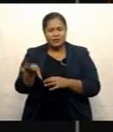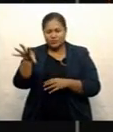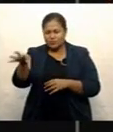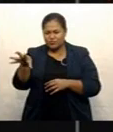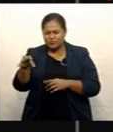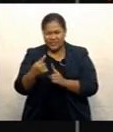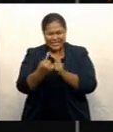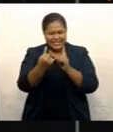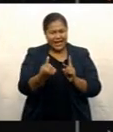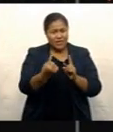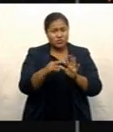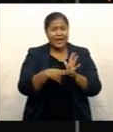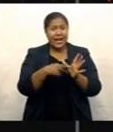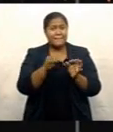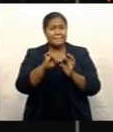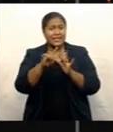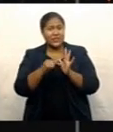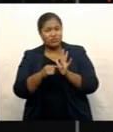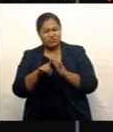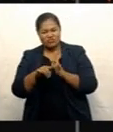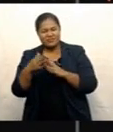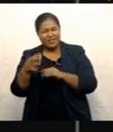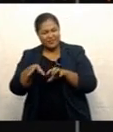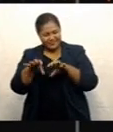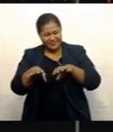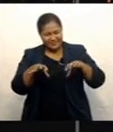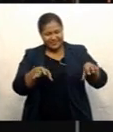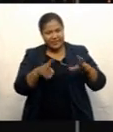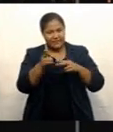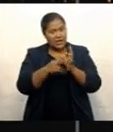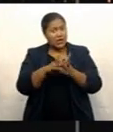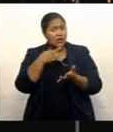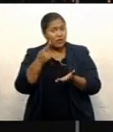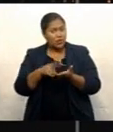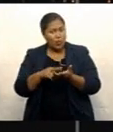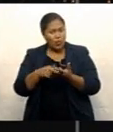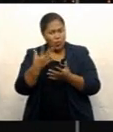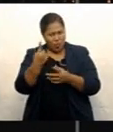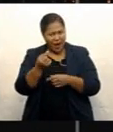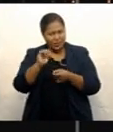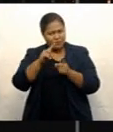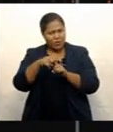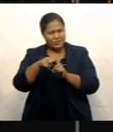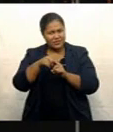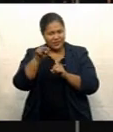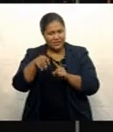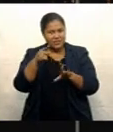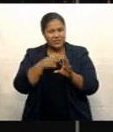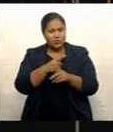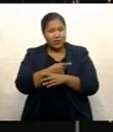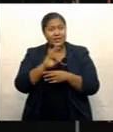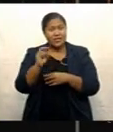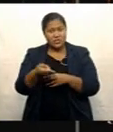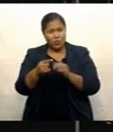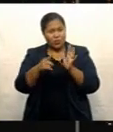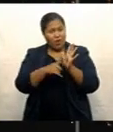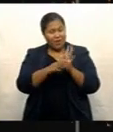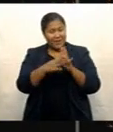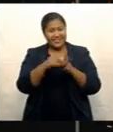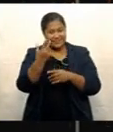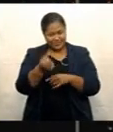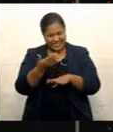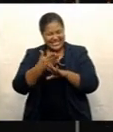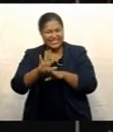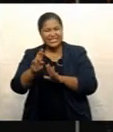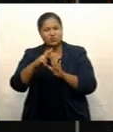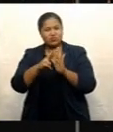next to Nambitu and Wanondina villages, which recorded cases early this week, Lomainasau's new normal is currently being put in place